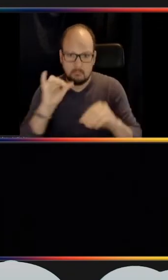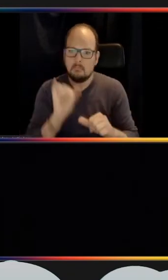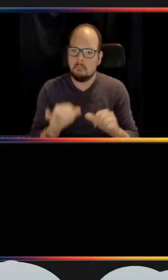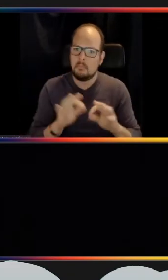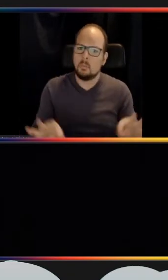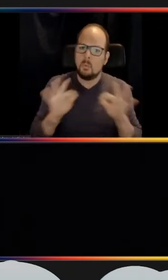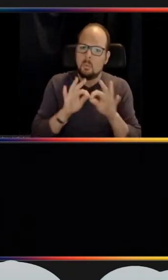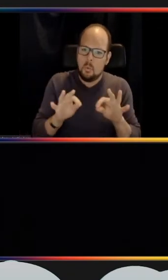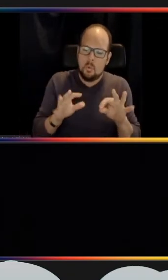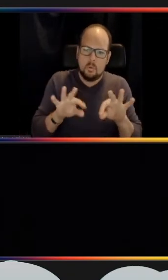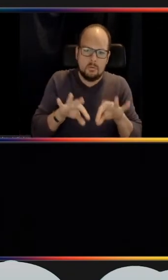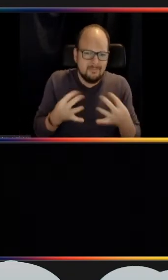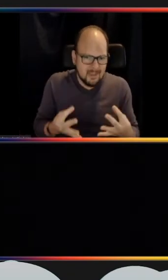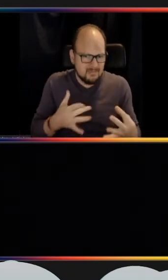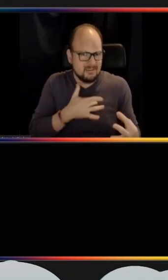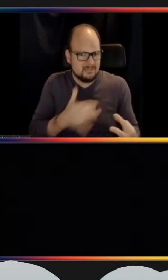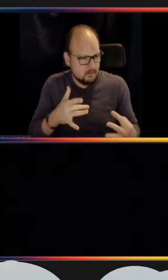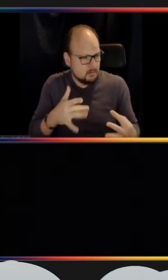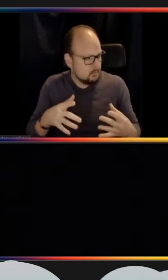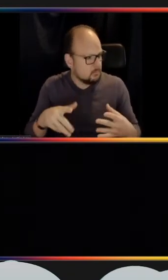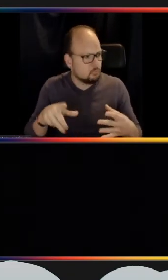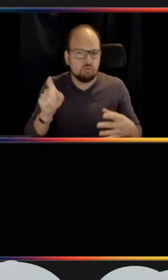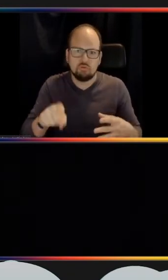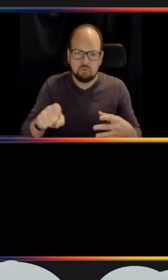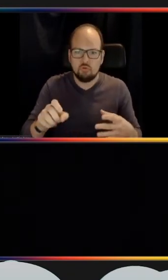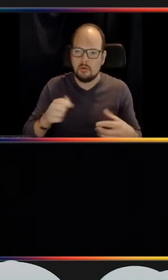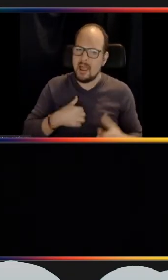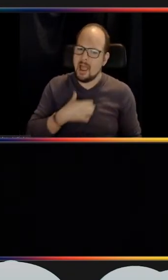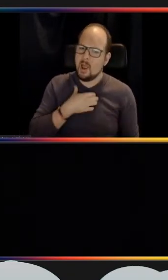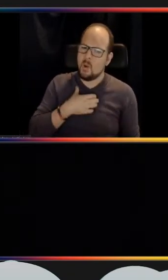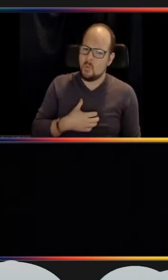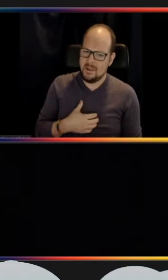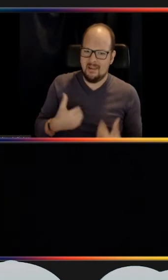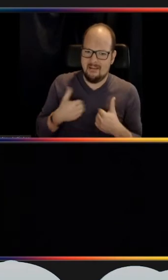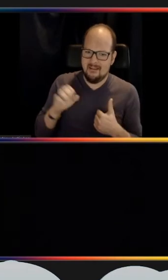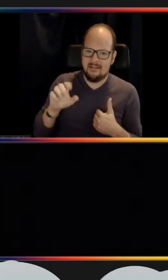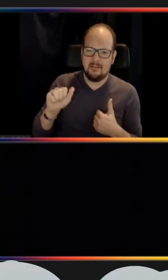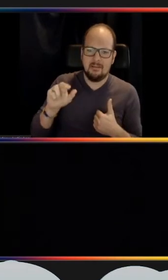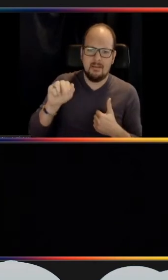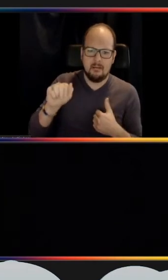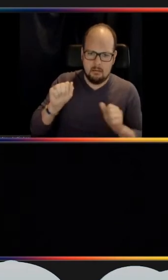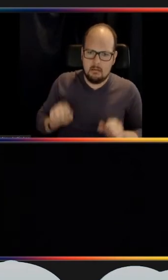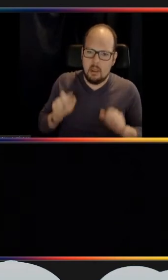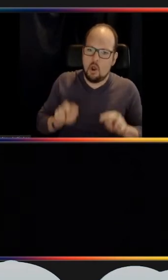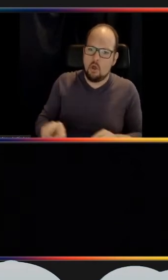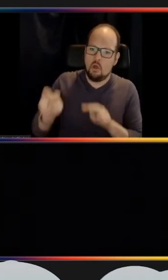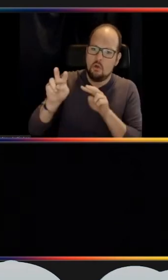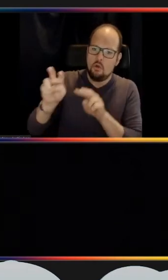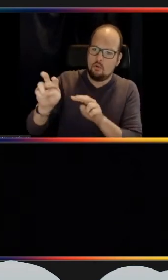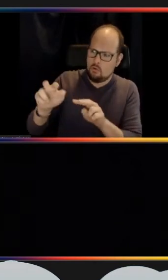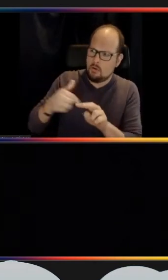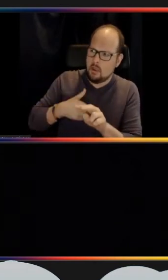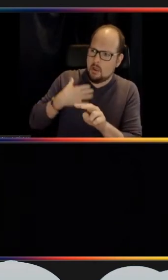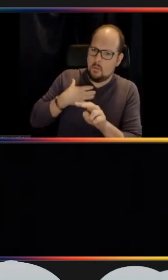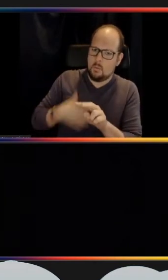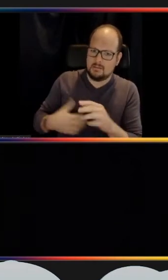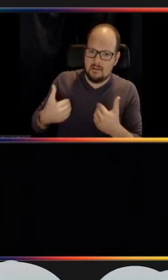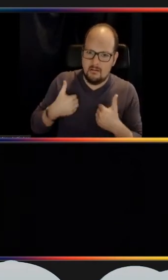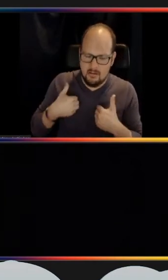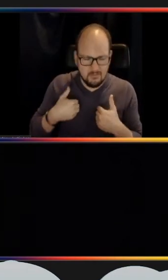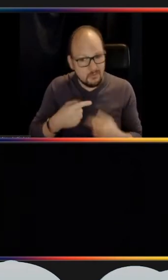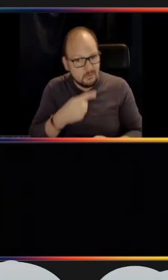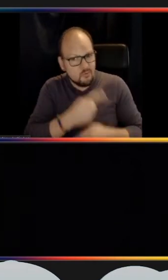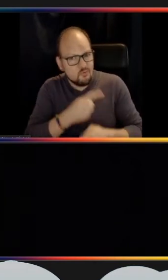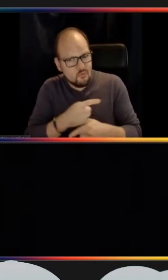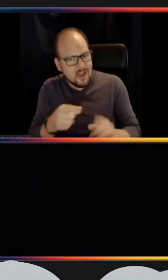I mean, I wish we had Elena in real life to help us along in this. Yeah, I mean, like you were saying, Elena is kind